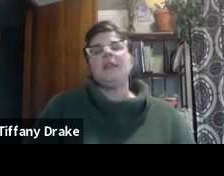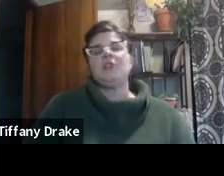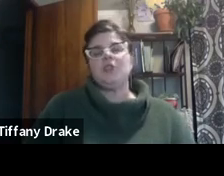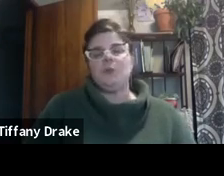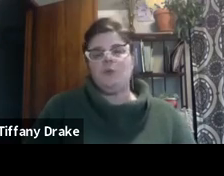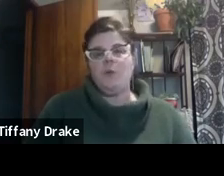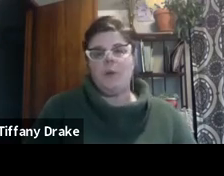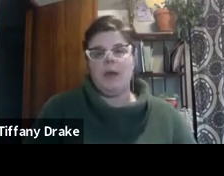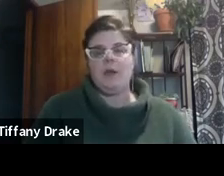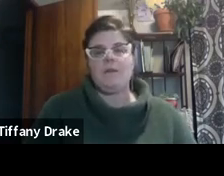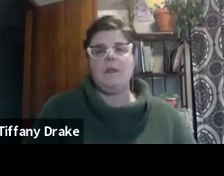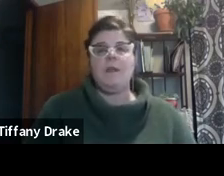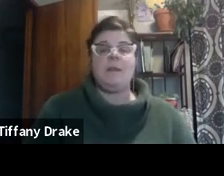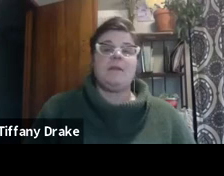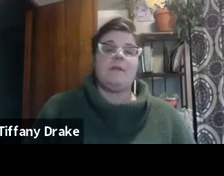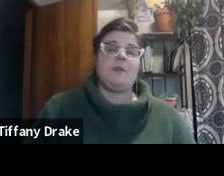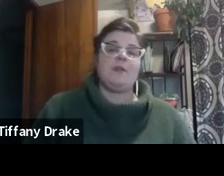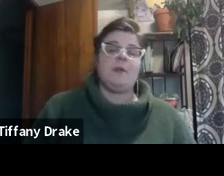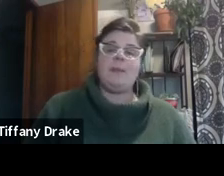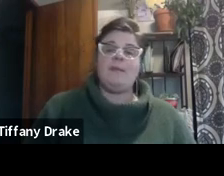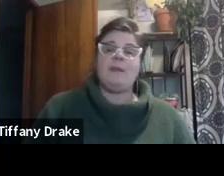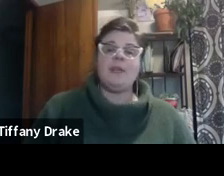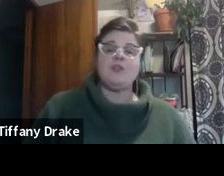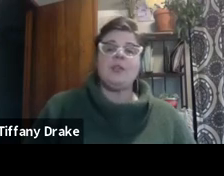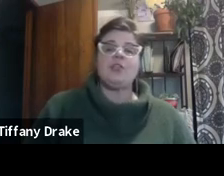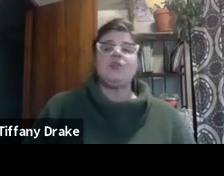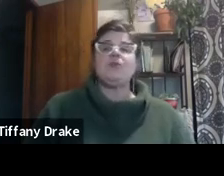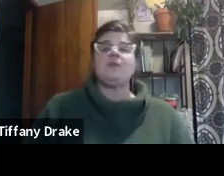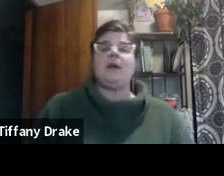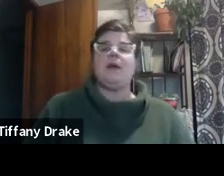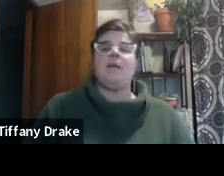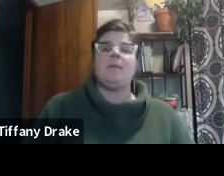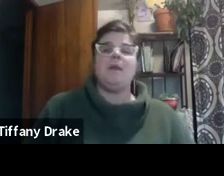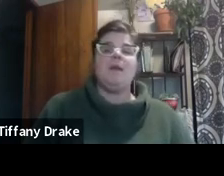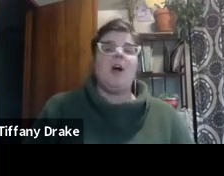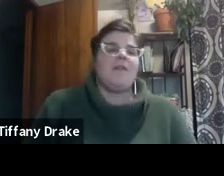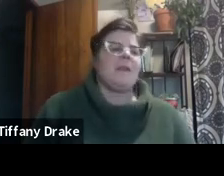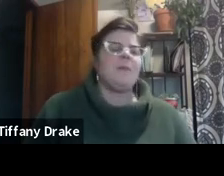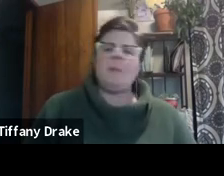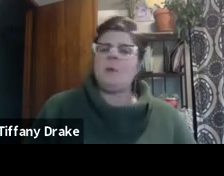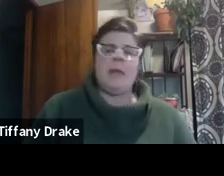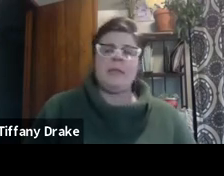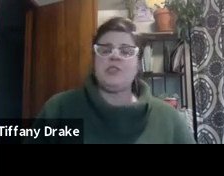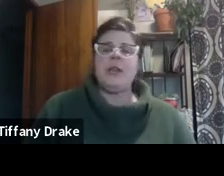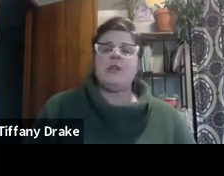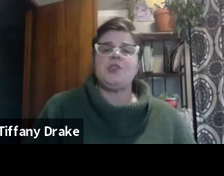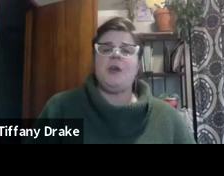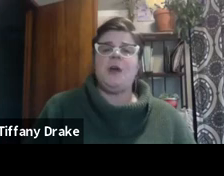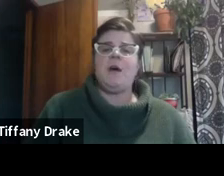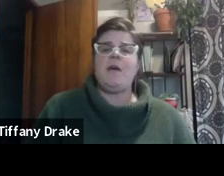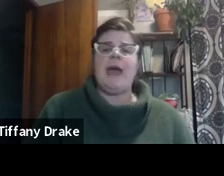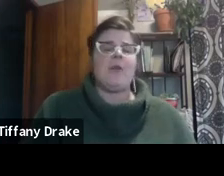challenging thing to do for parents because of there may be financial issues. Oftentimes people don't like to